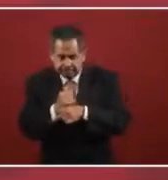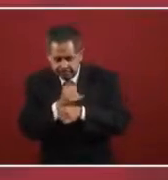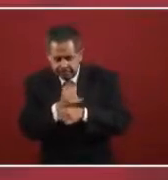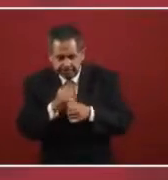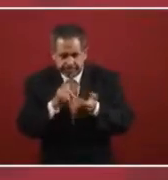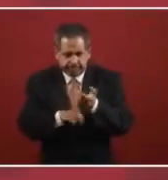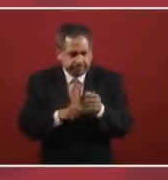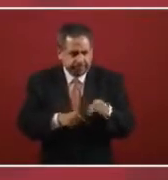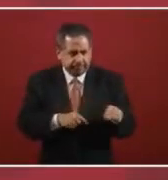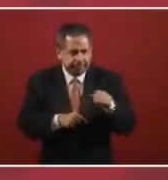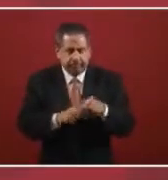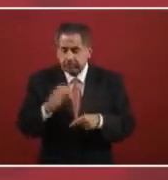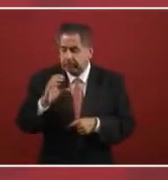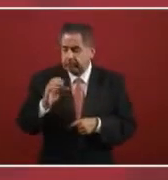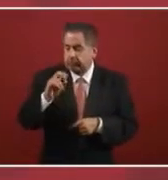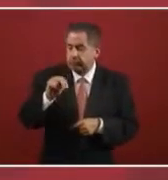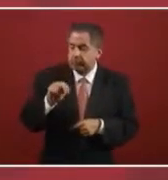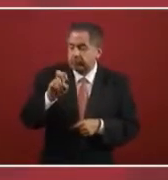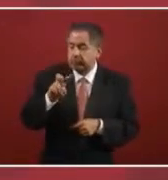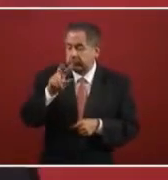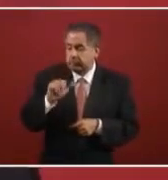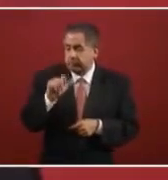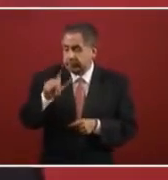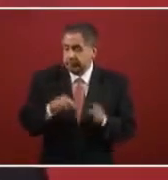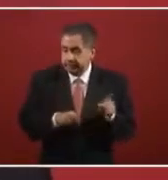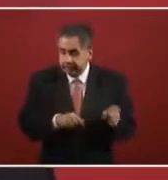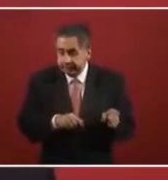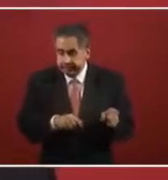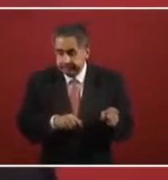they had done an El Coneval. investigation for the Coneval